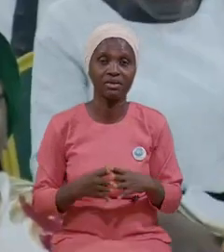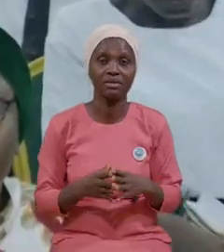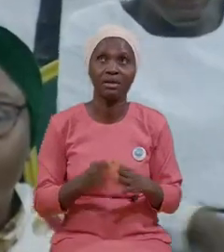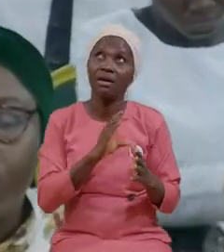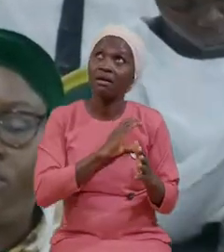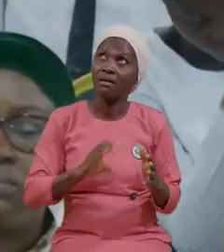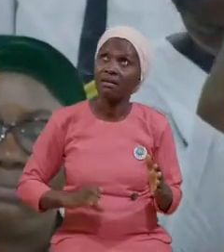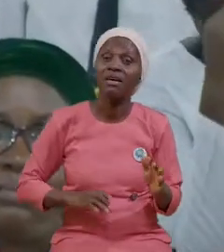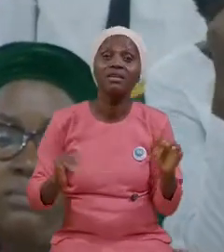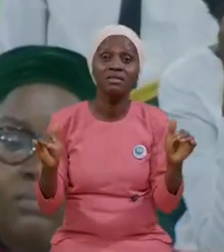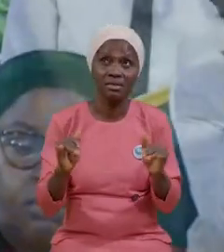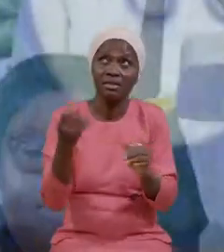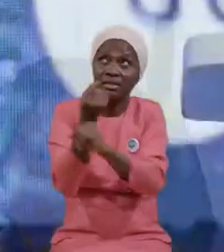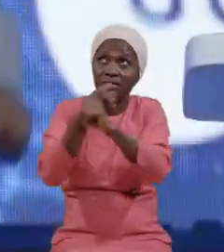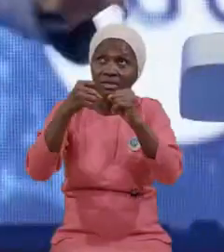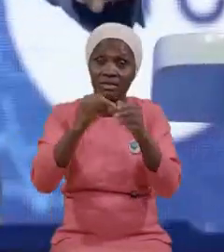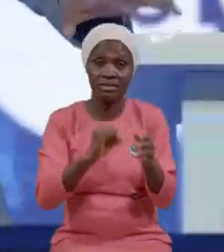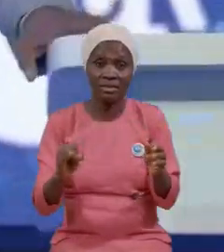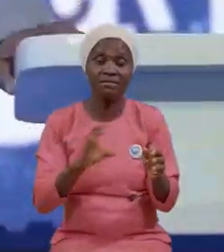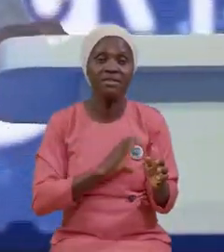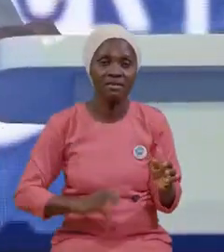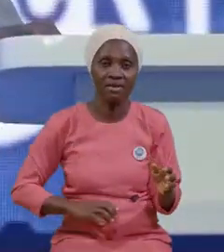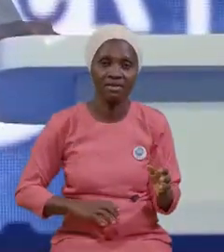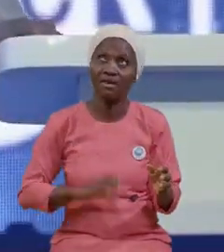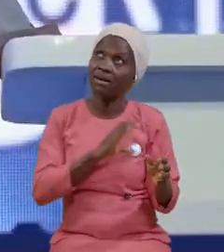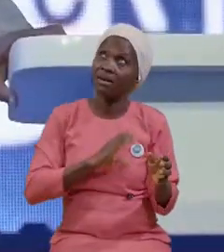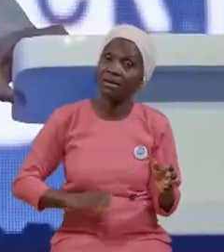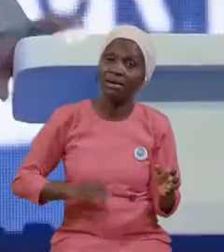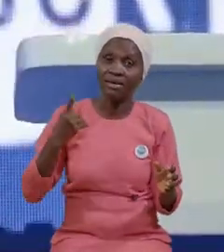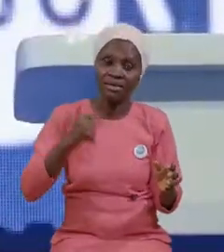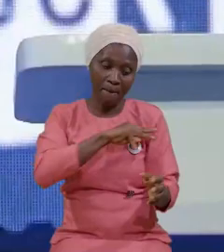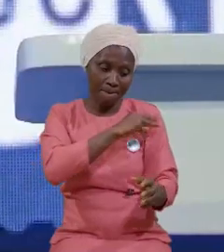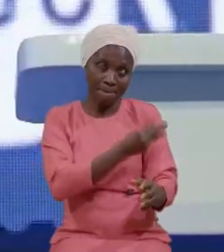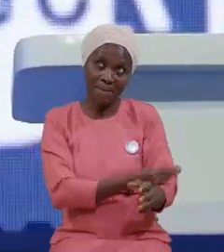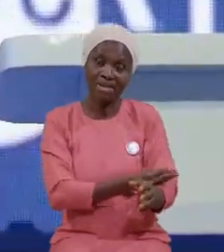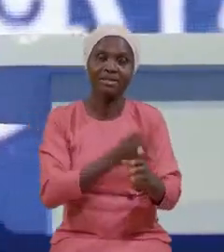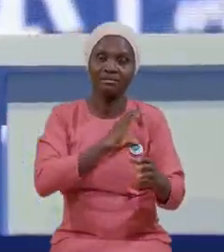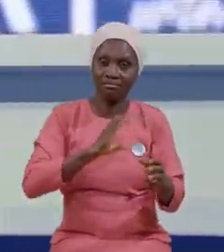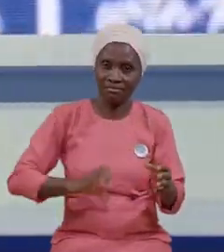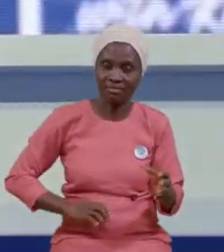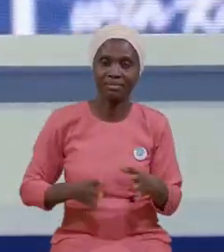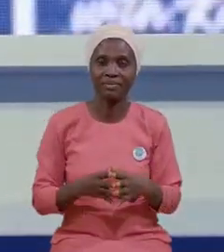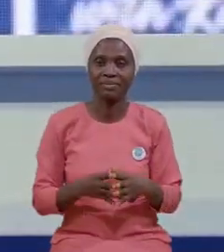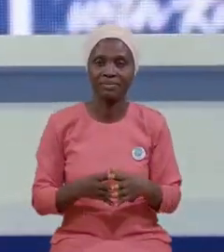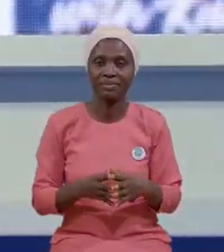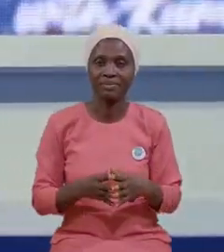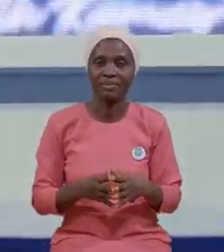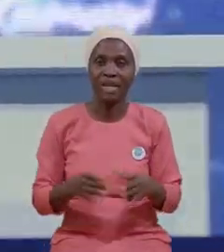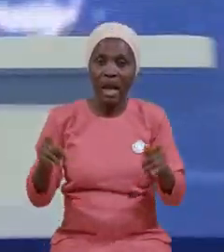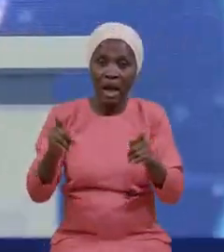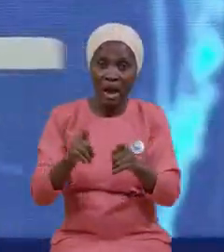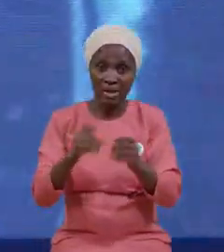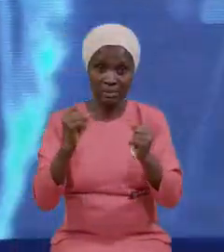the saving Christ. Christ, the mighty Christ. As powerful